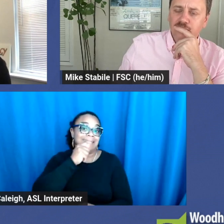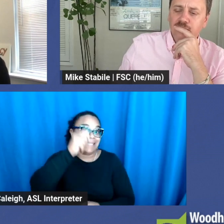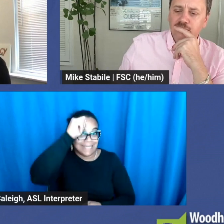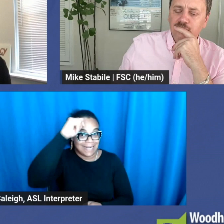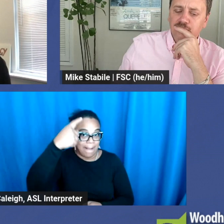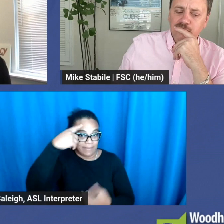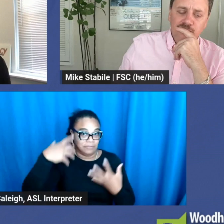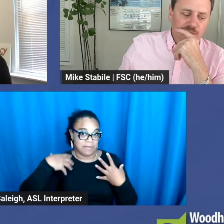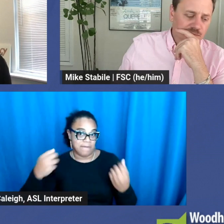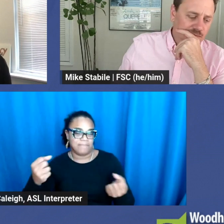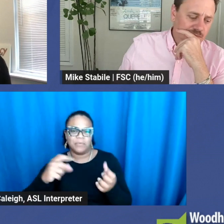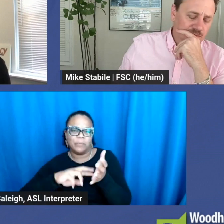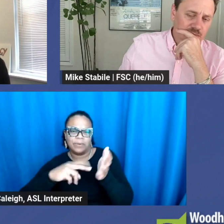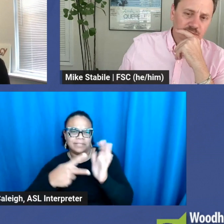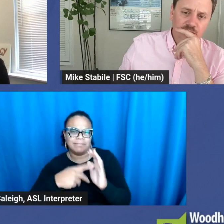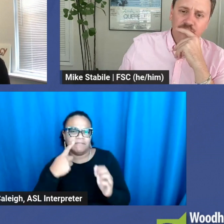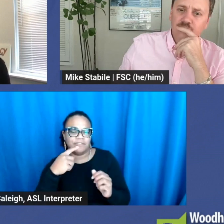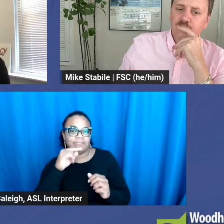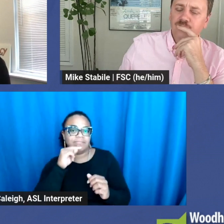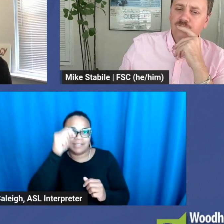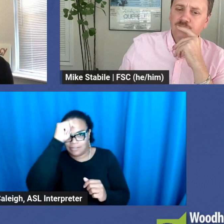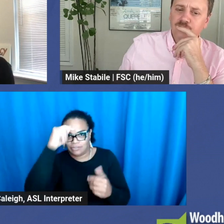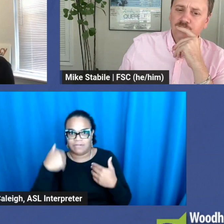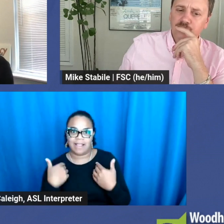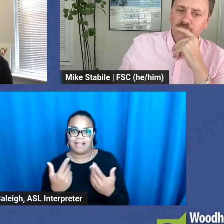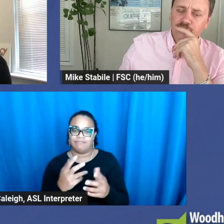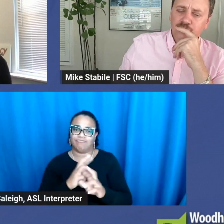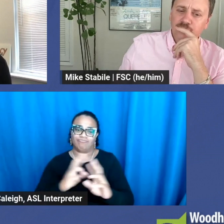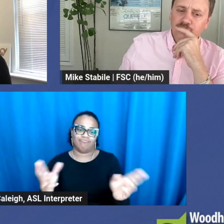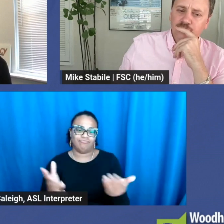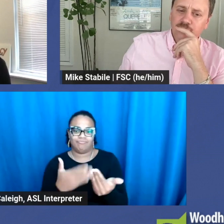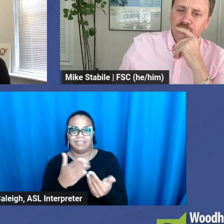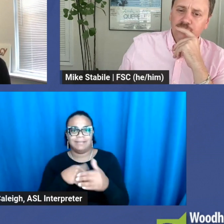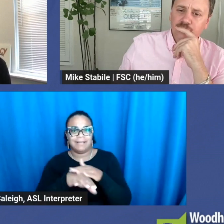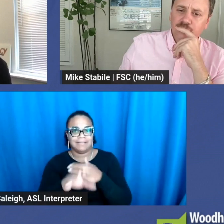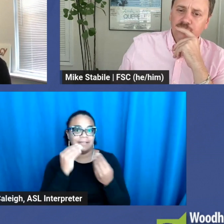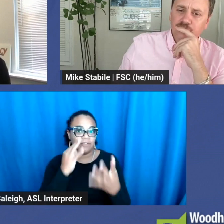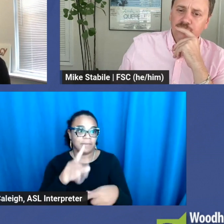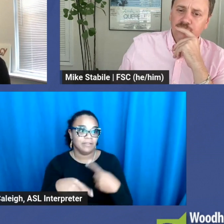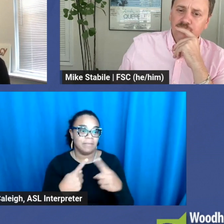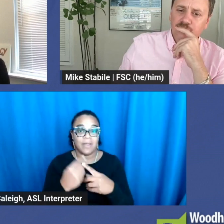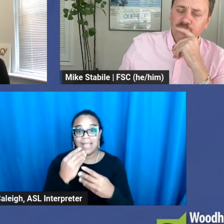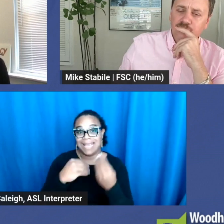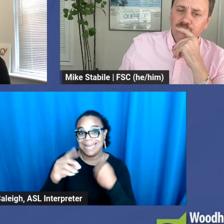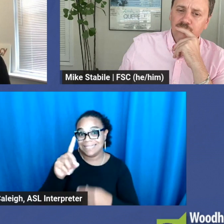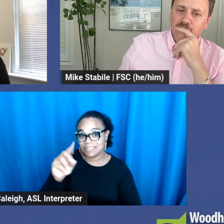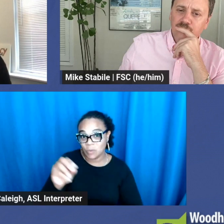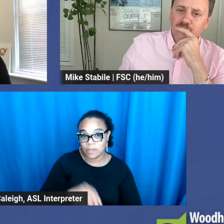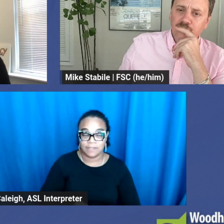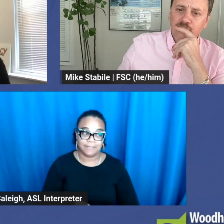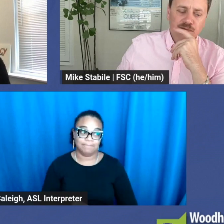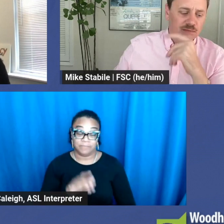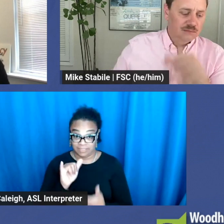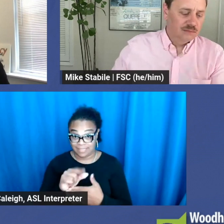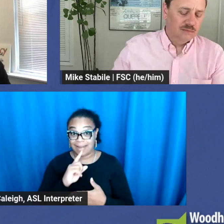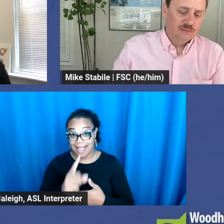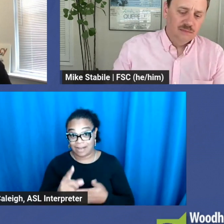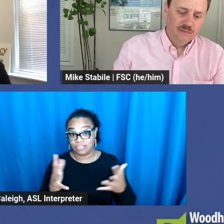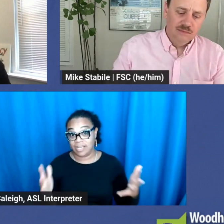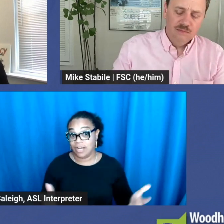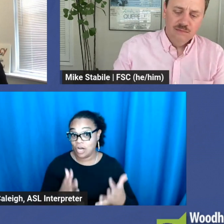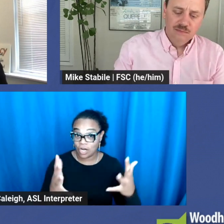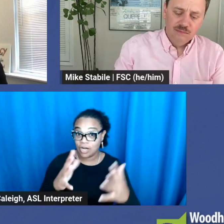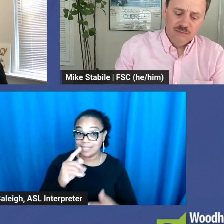mean for teens to have ready access to information, for example, about eating disorders. Does that actually drive teens to have more